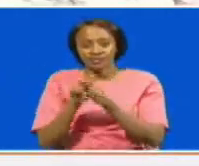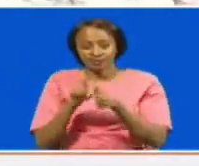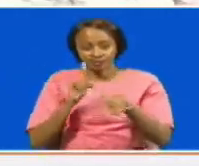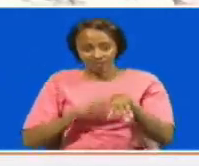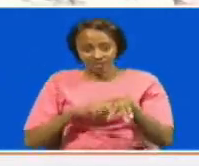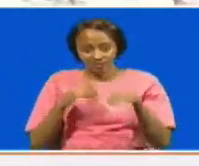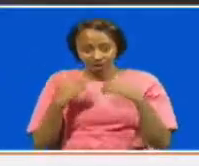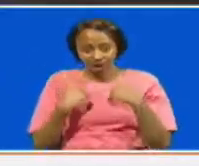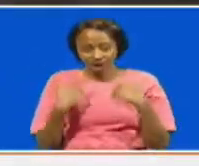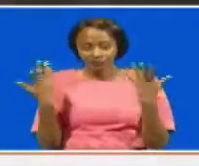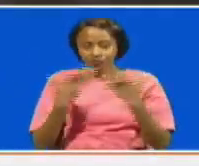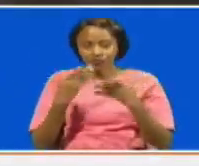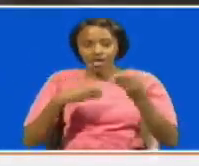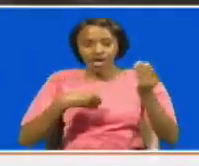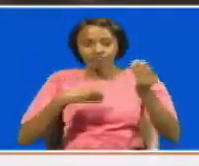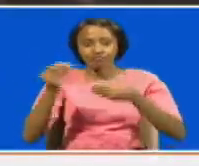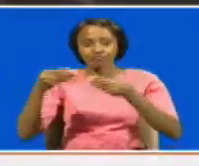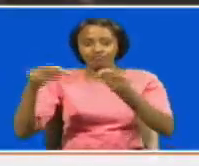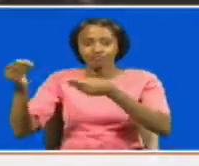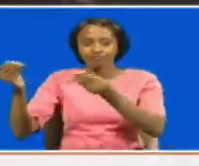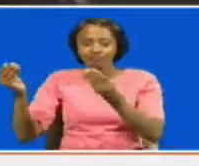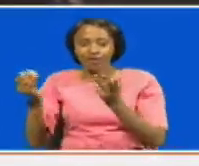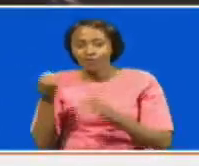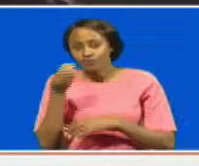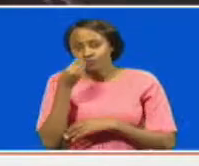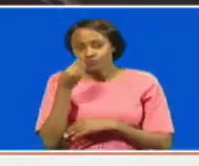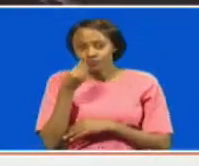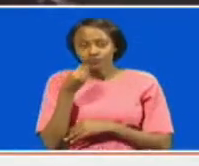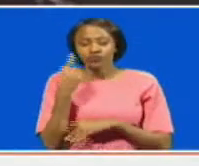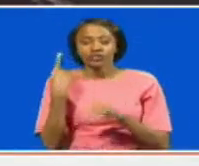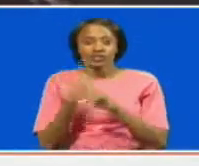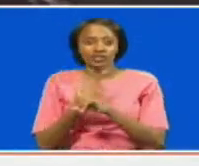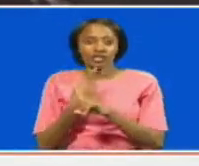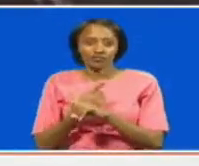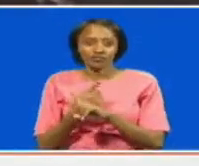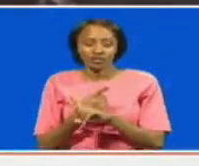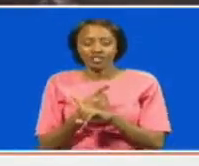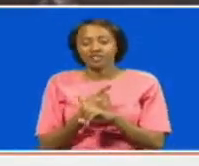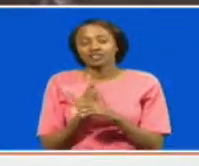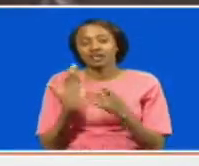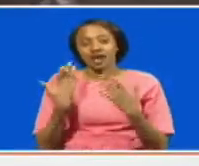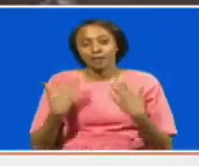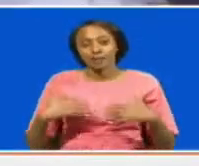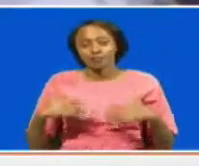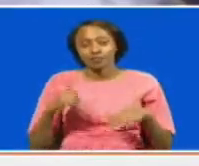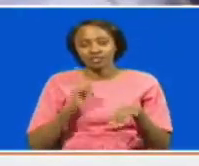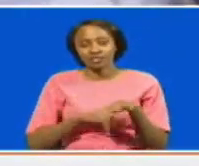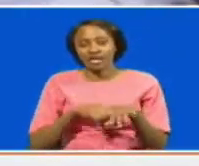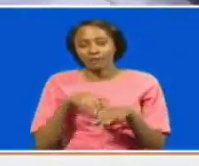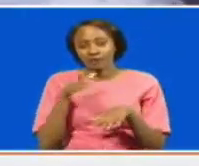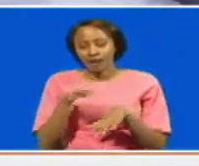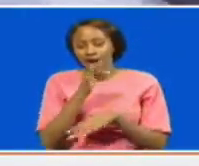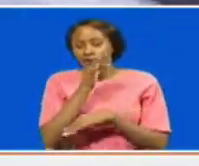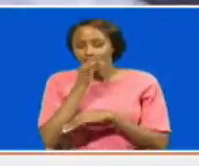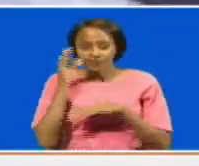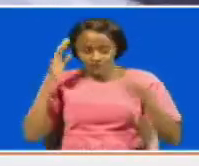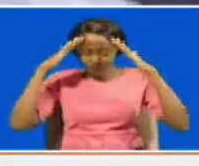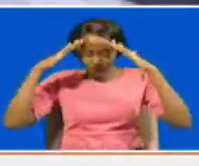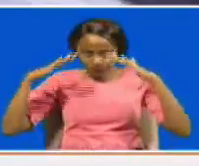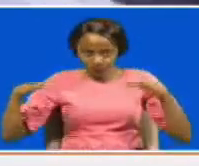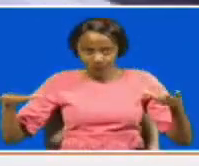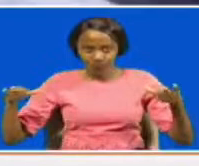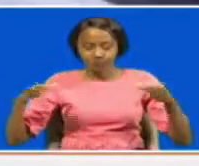exercise, where they distributed relief food and diets, which are recommended among Muslims during Ramadan. There are about three